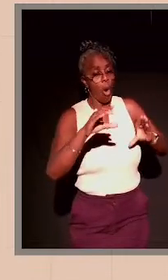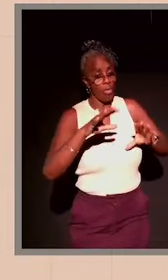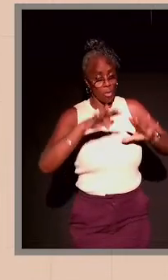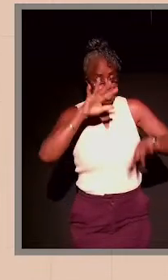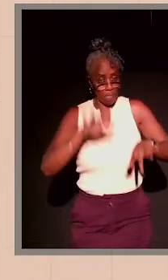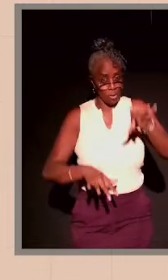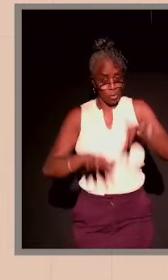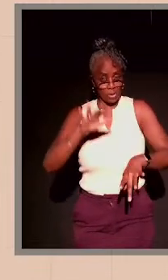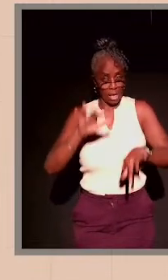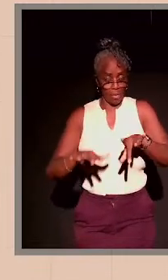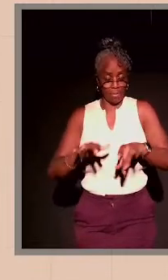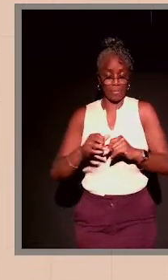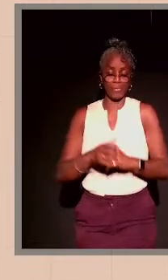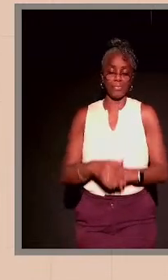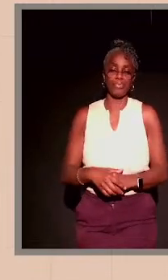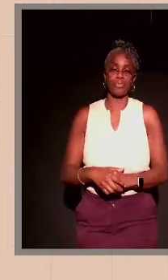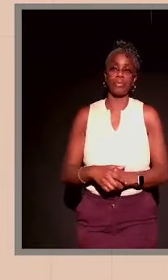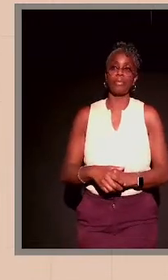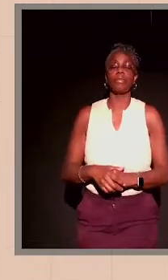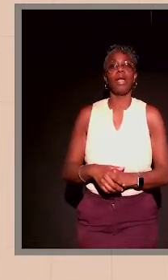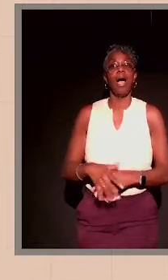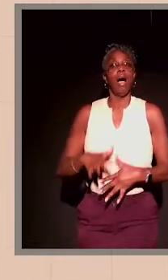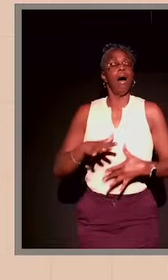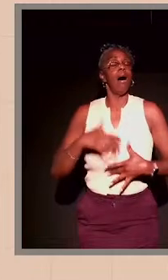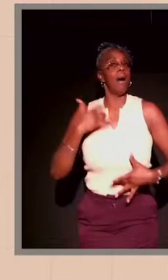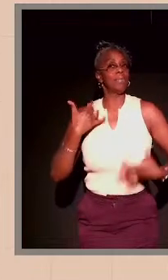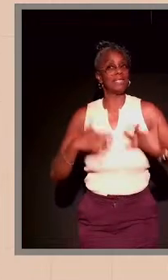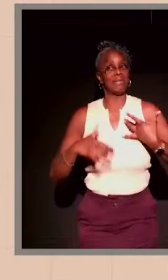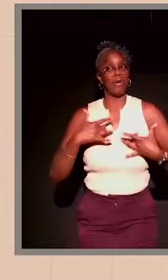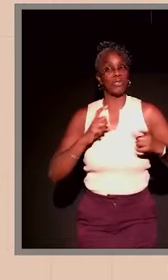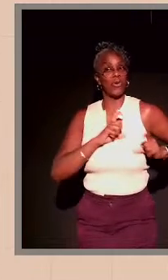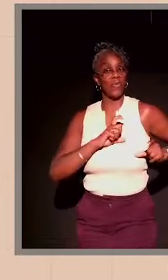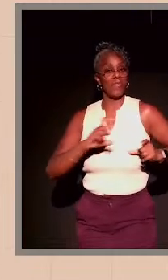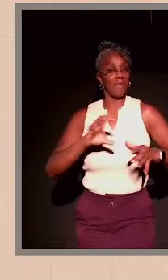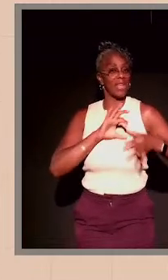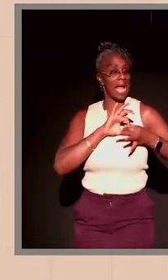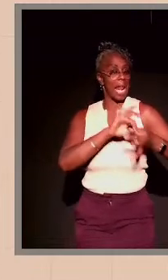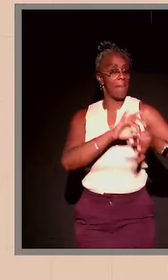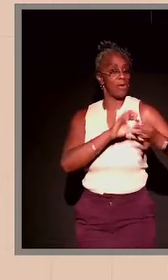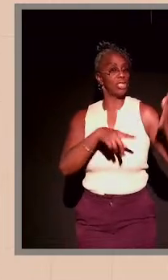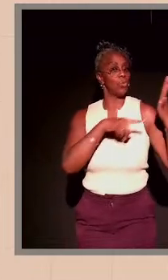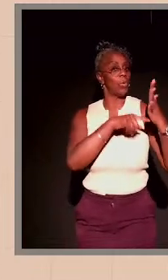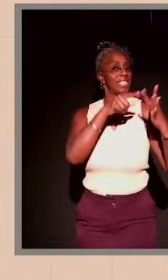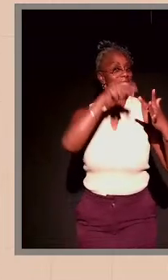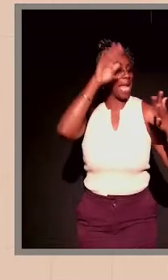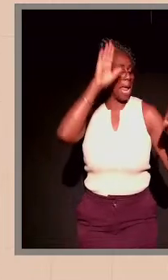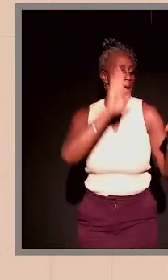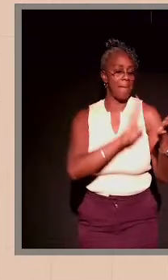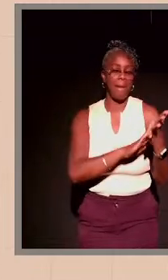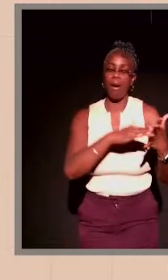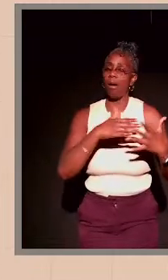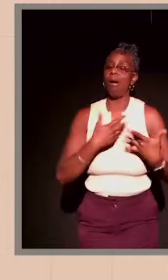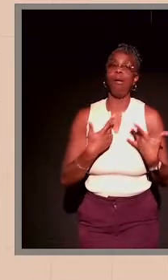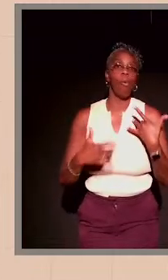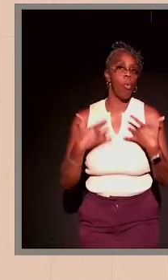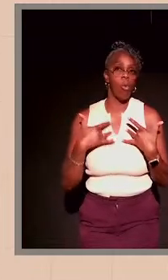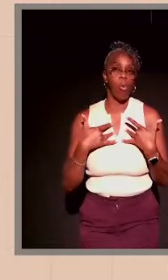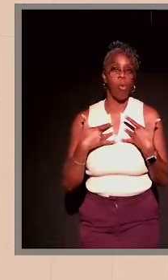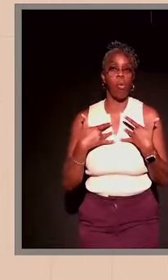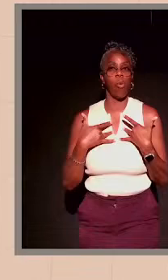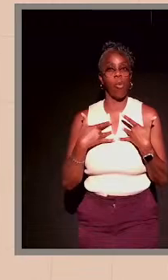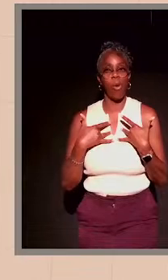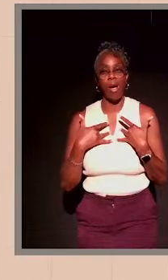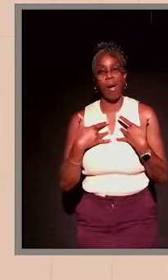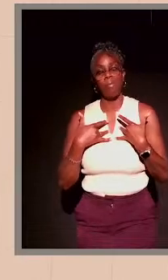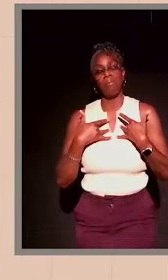display. I'm very excited to continue this collaboration with Tim, and I look forward